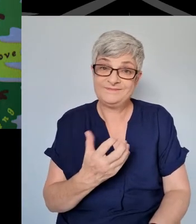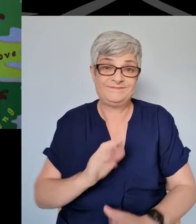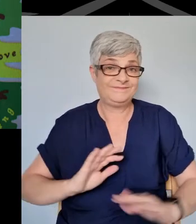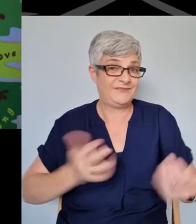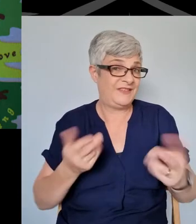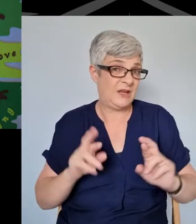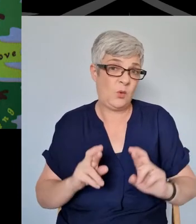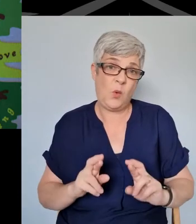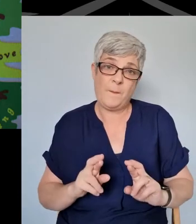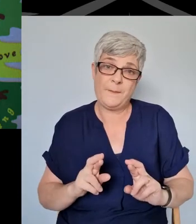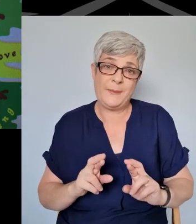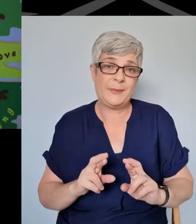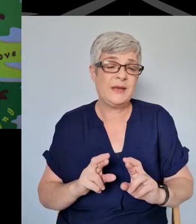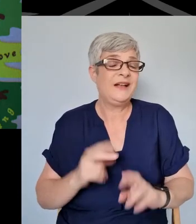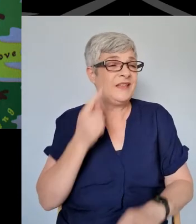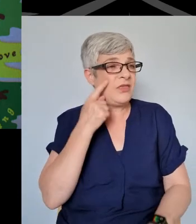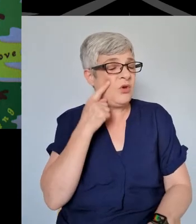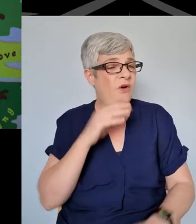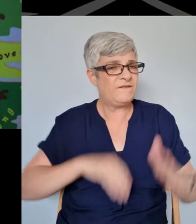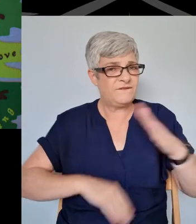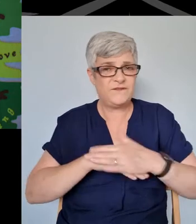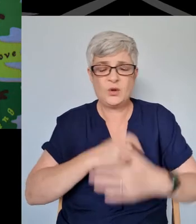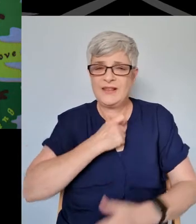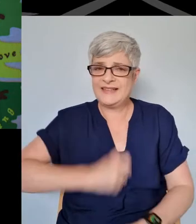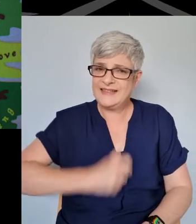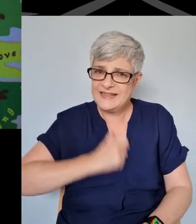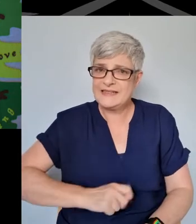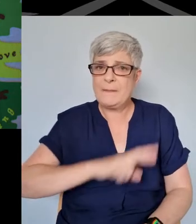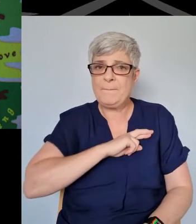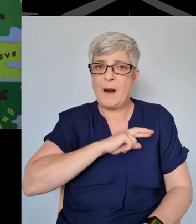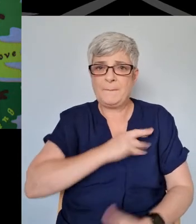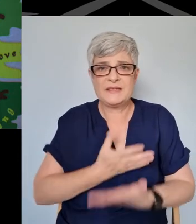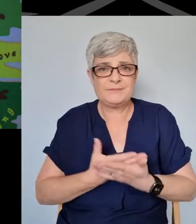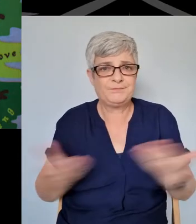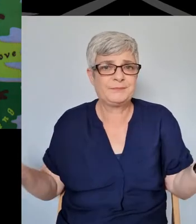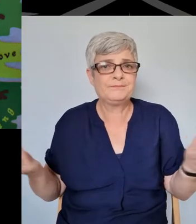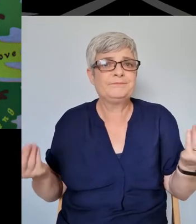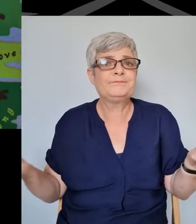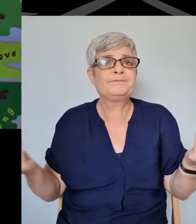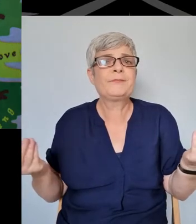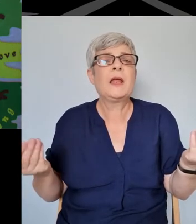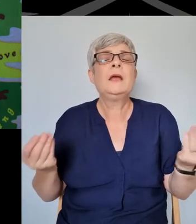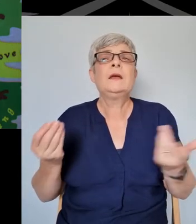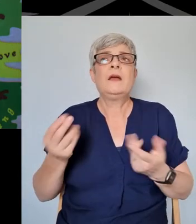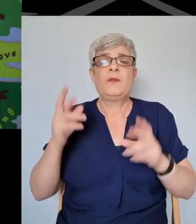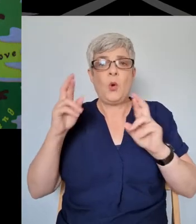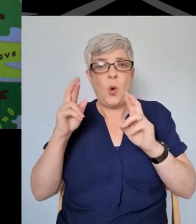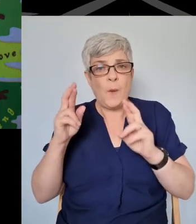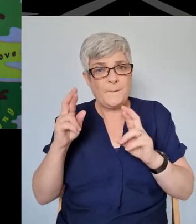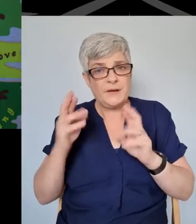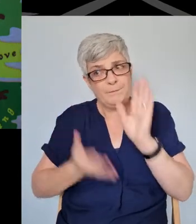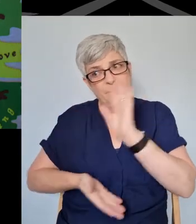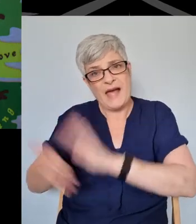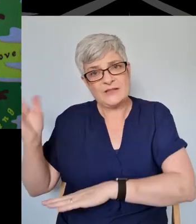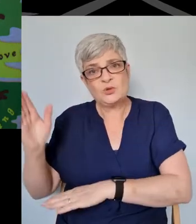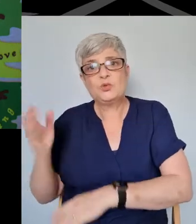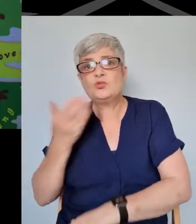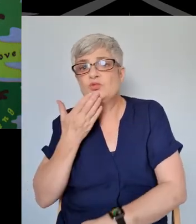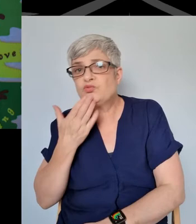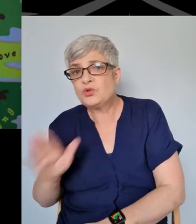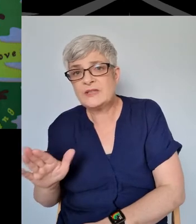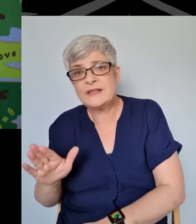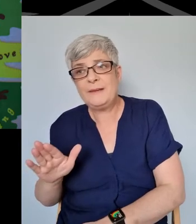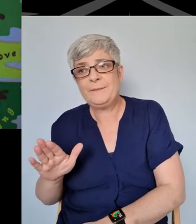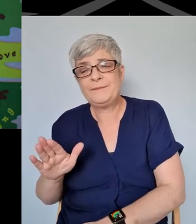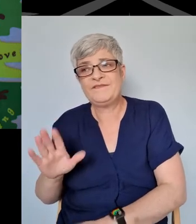hope. They thought their whole identity and purpose were gone. Their hopes of a return to Jerusalem were ended.